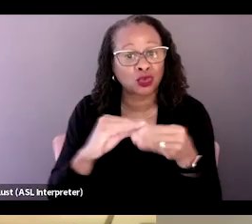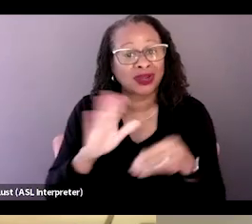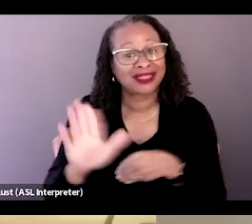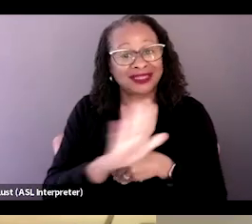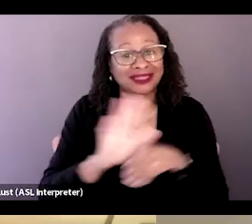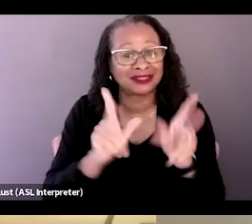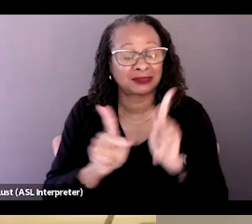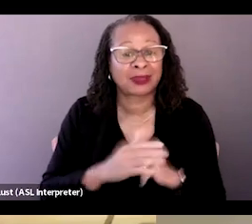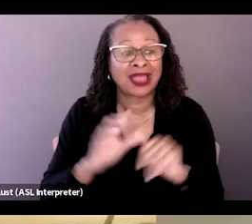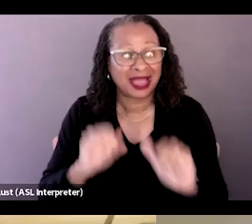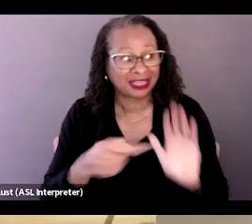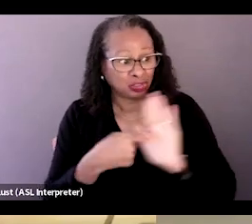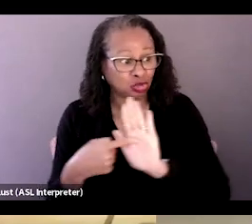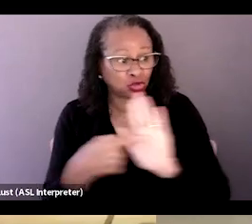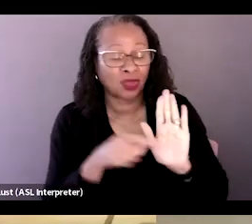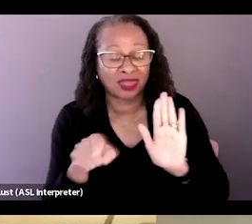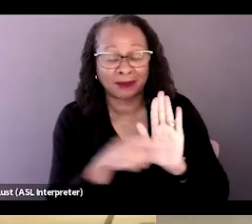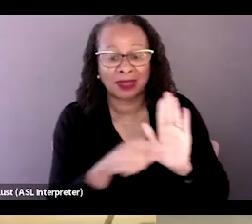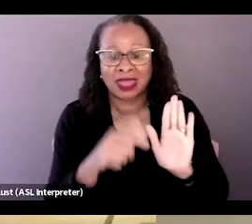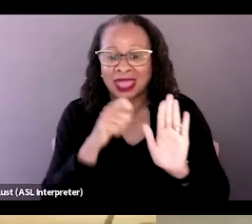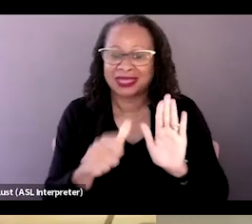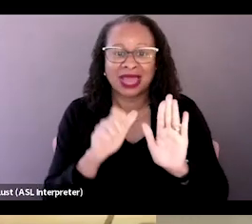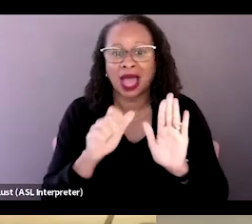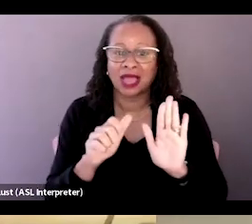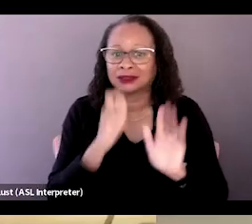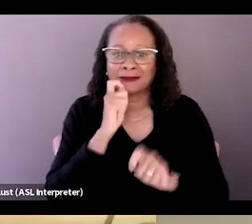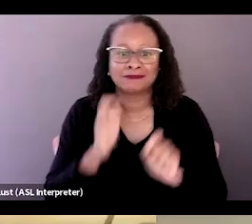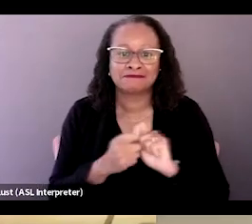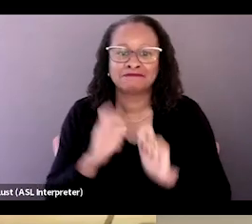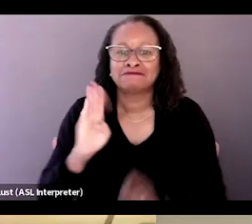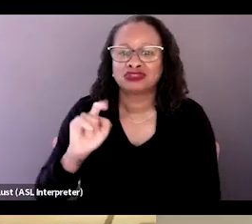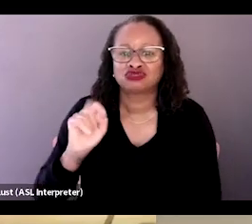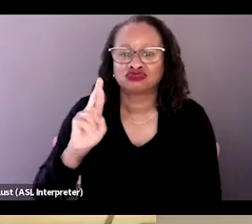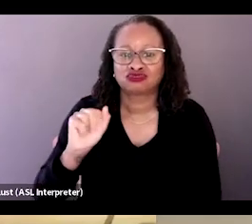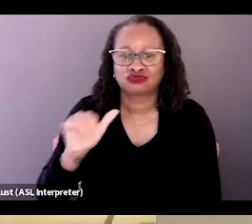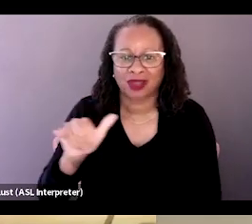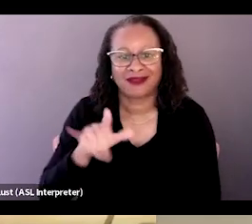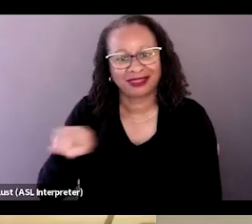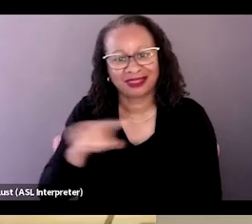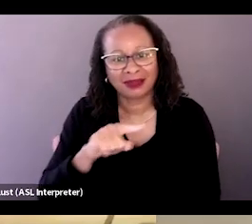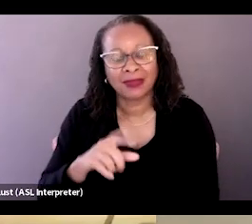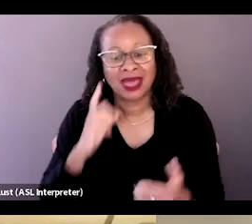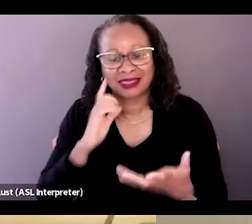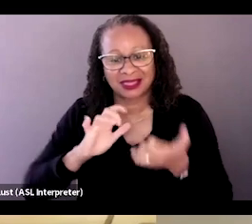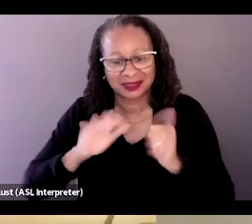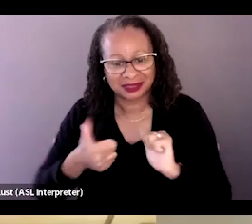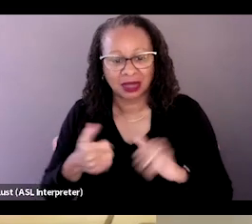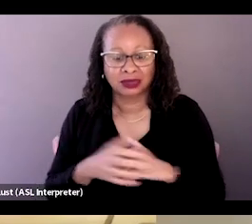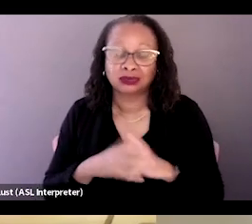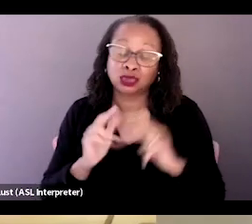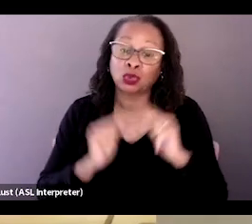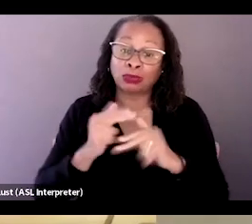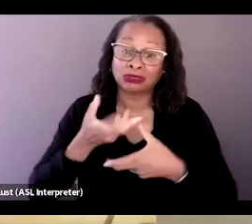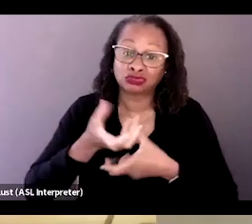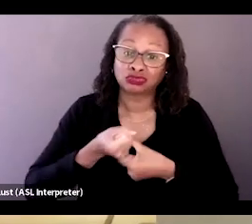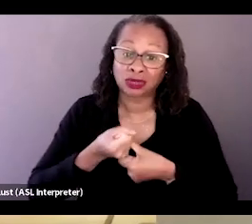them and not betray them. And I think that's how you build the trust, you know, with time and